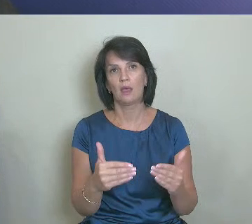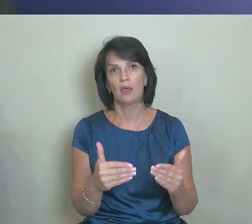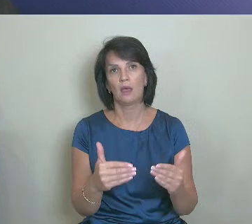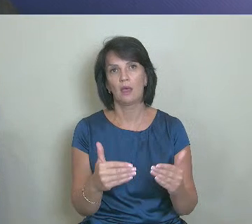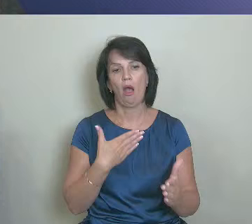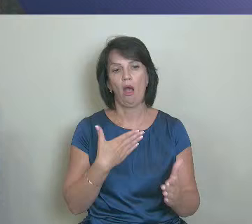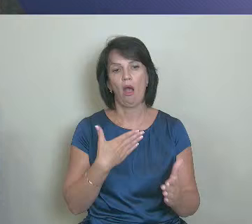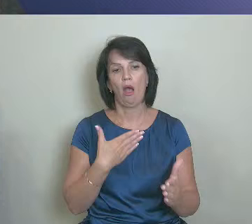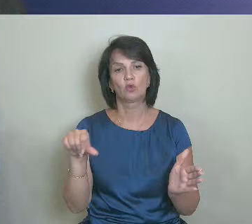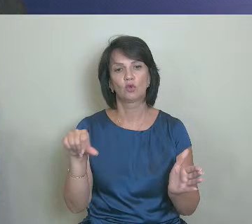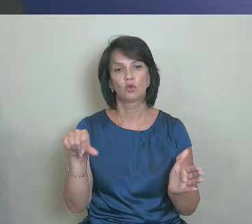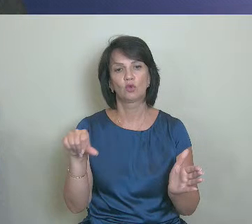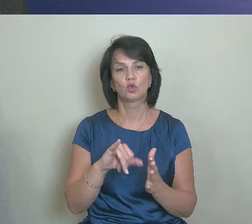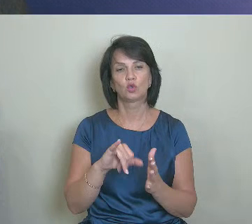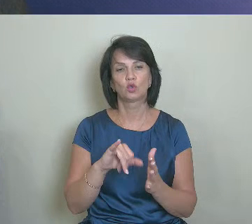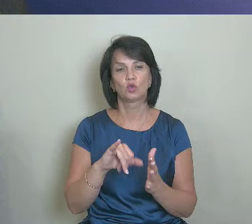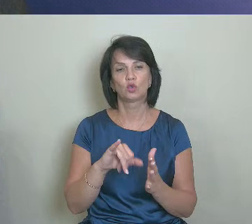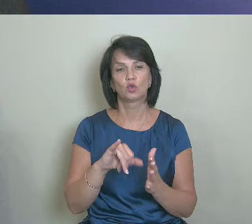preparatory stage,